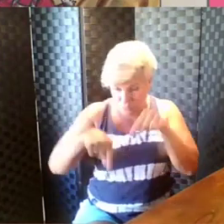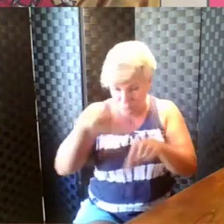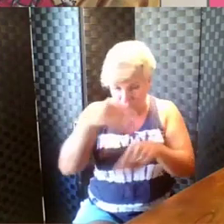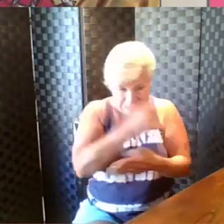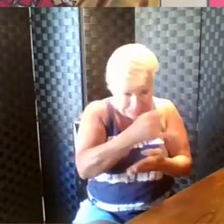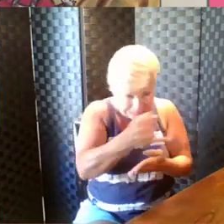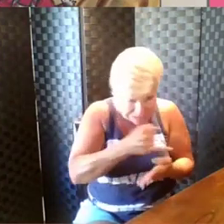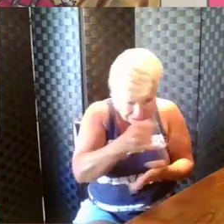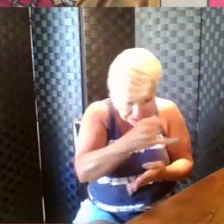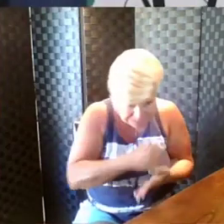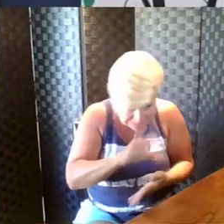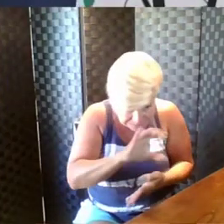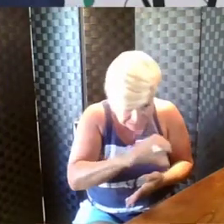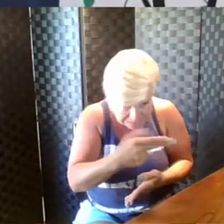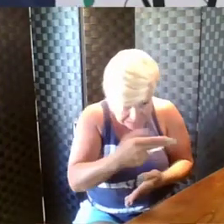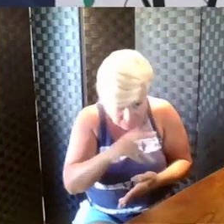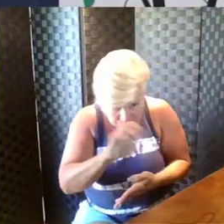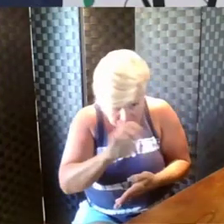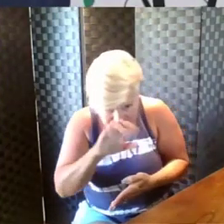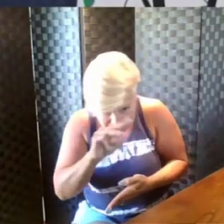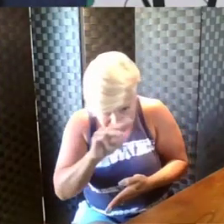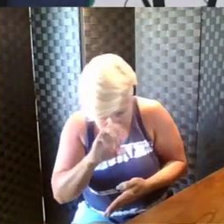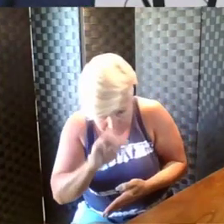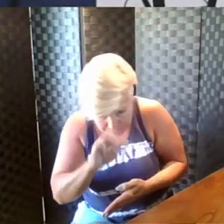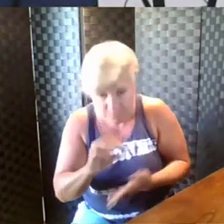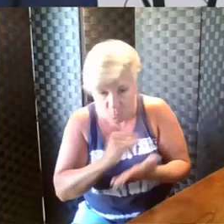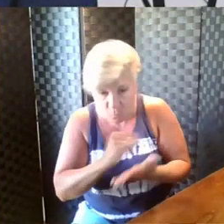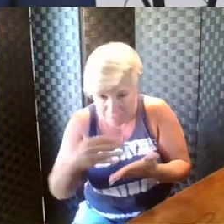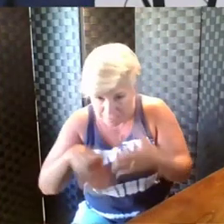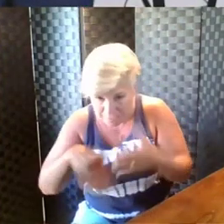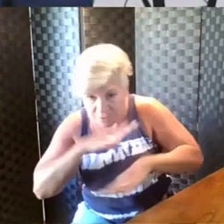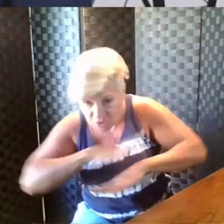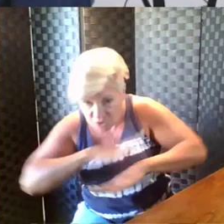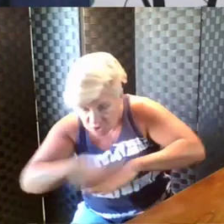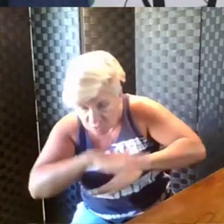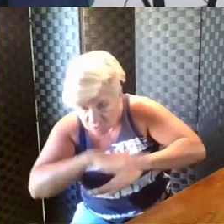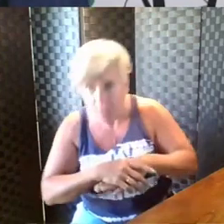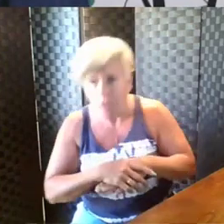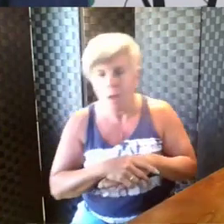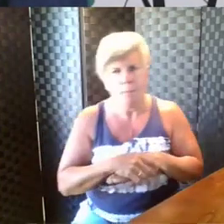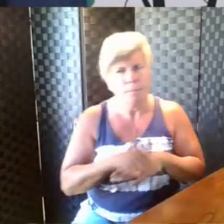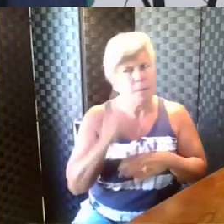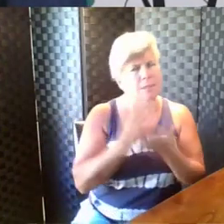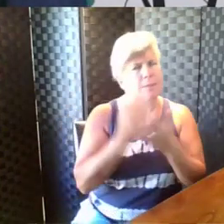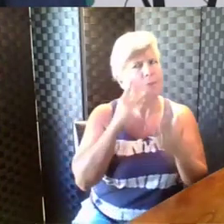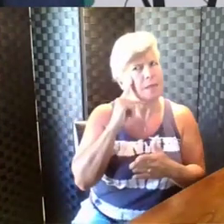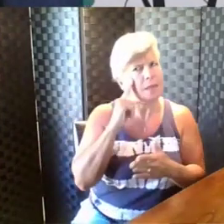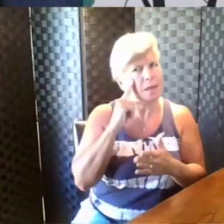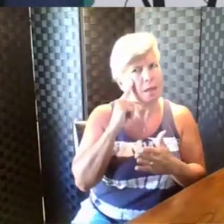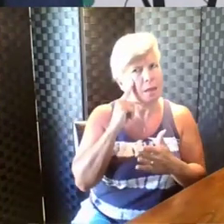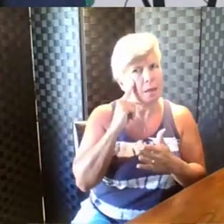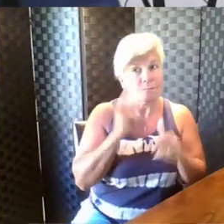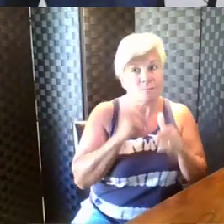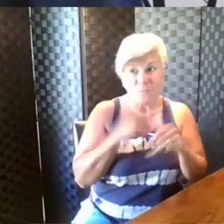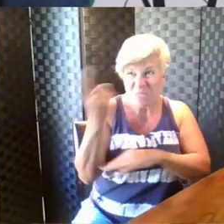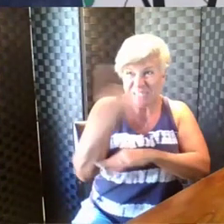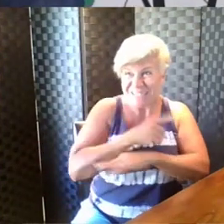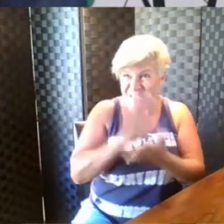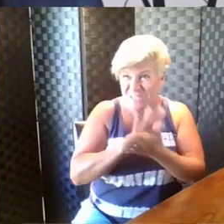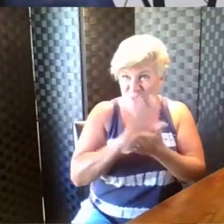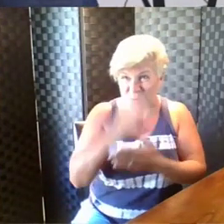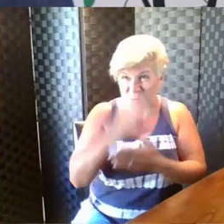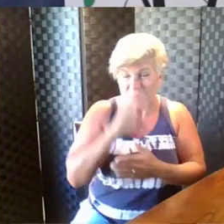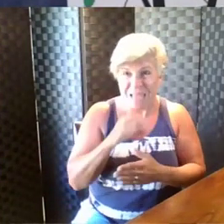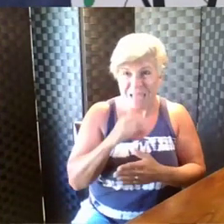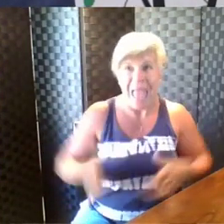stop and think again. Right now, Chrysanthemum, when she went to school on the first day, she was so excited. She was